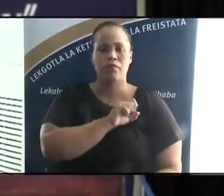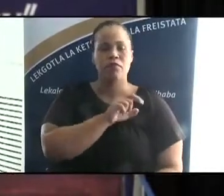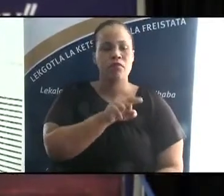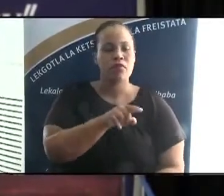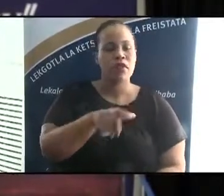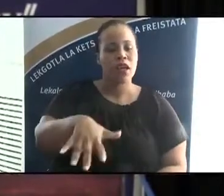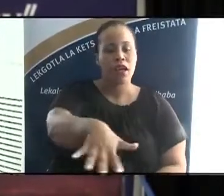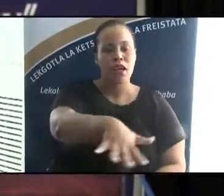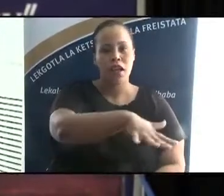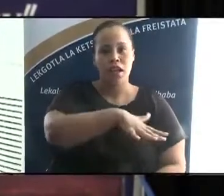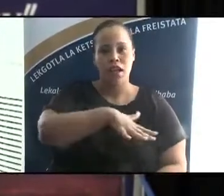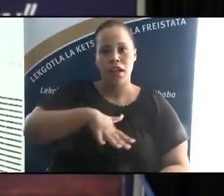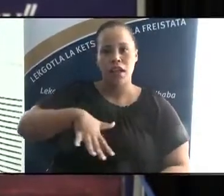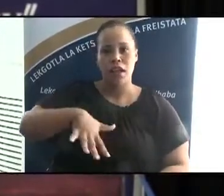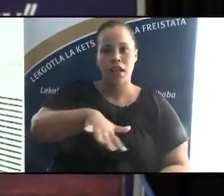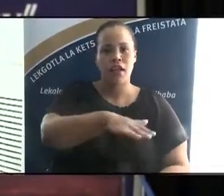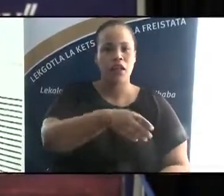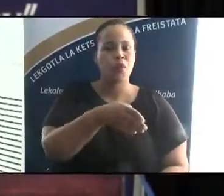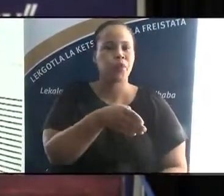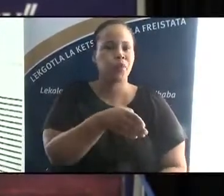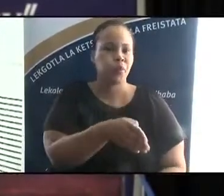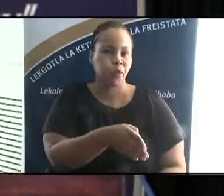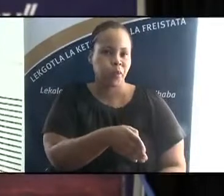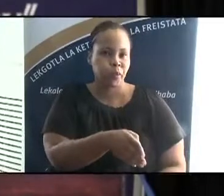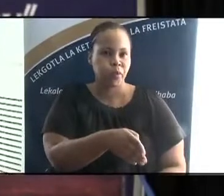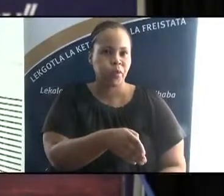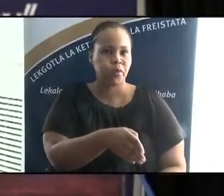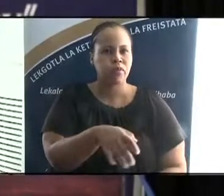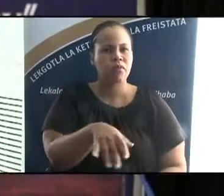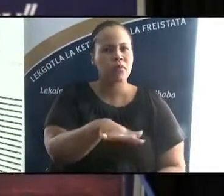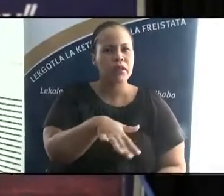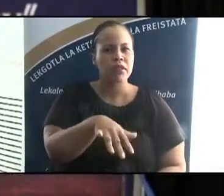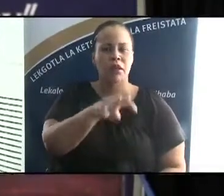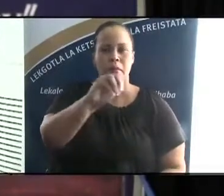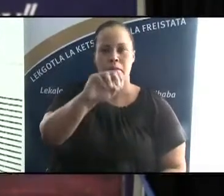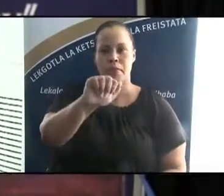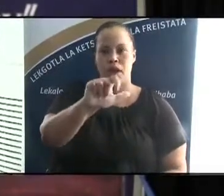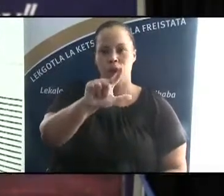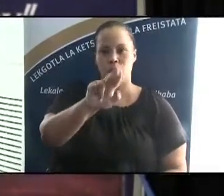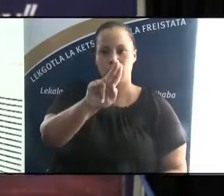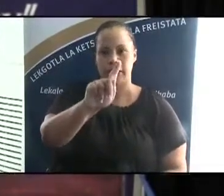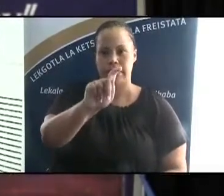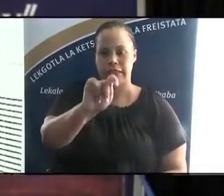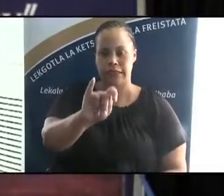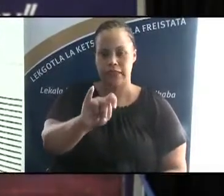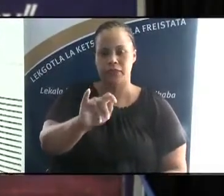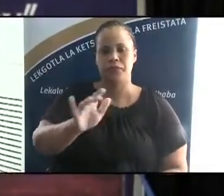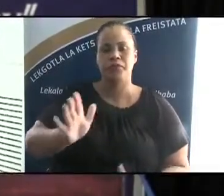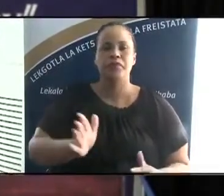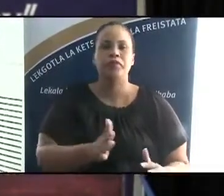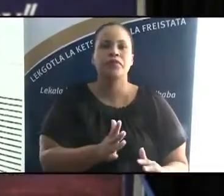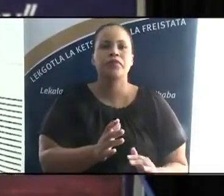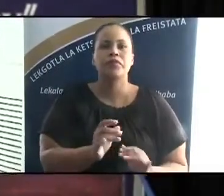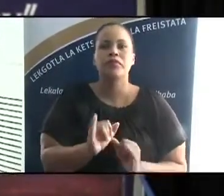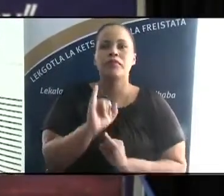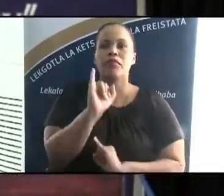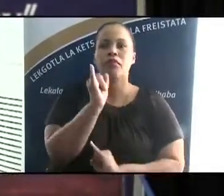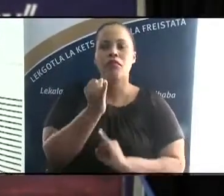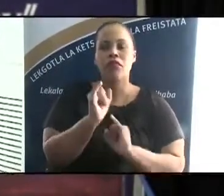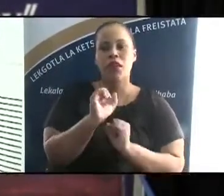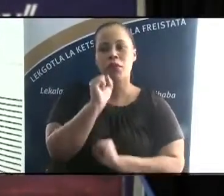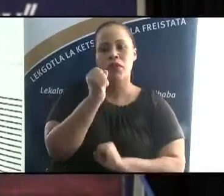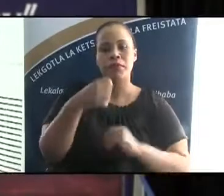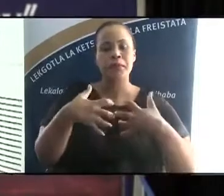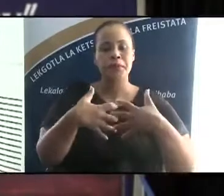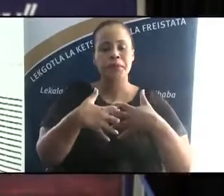available in the Maluti Apufung Special Economic Zone. Developing an industrialization, manufacturing